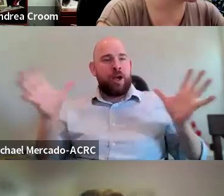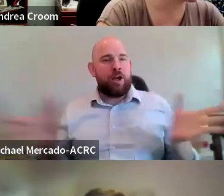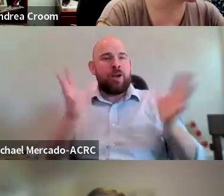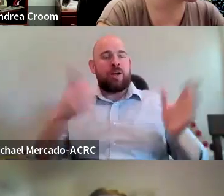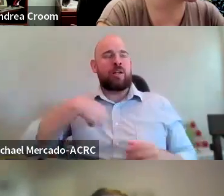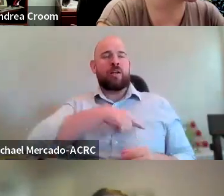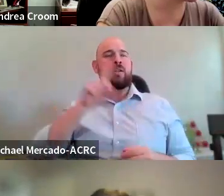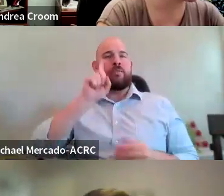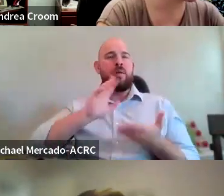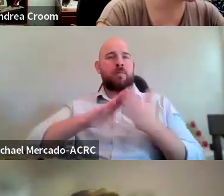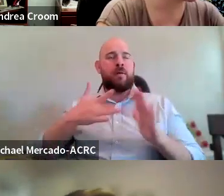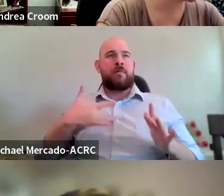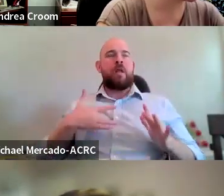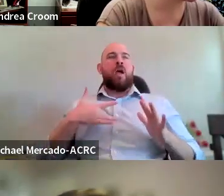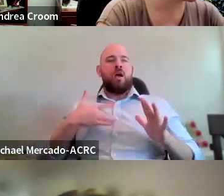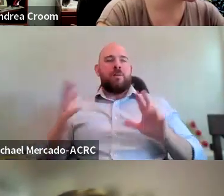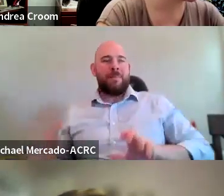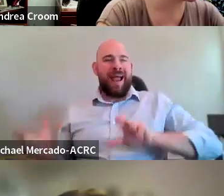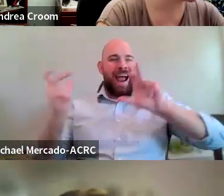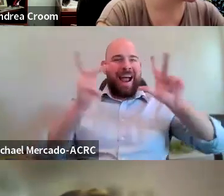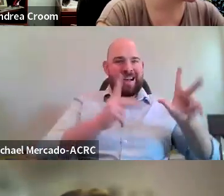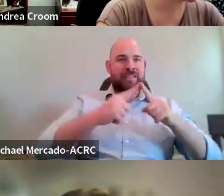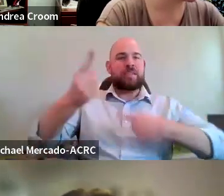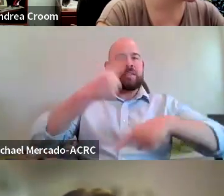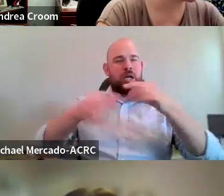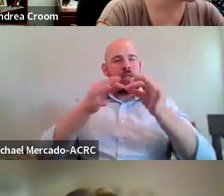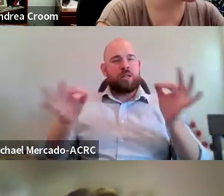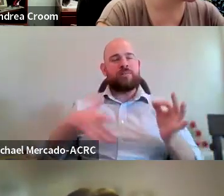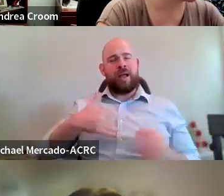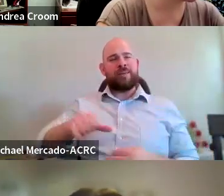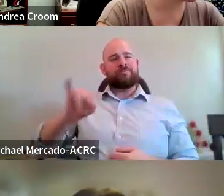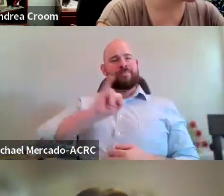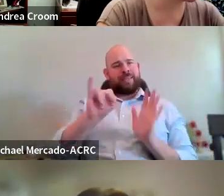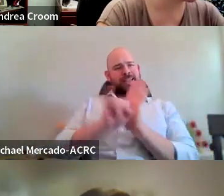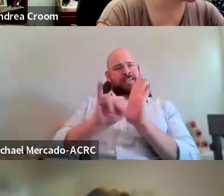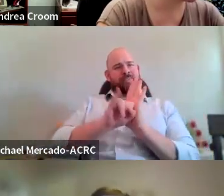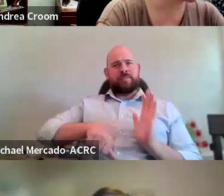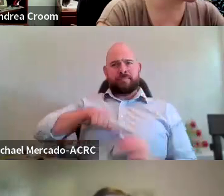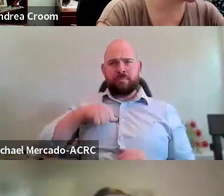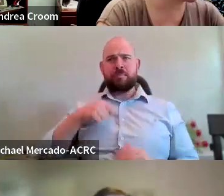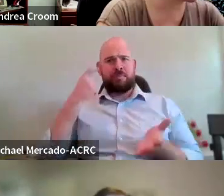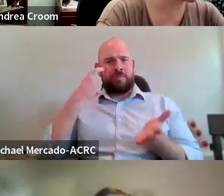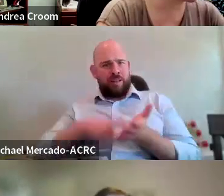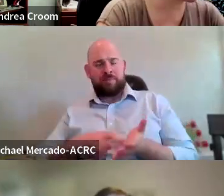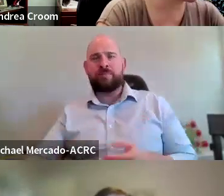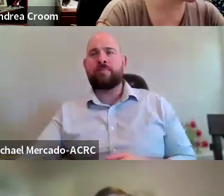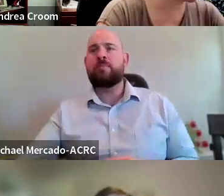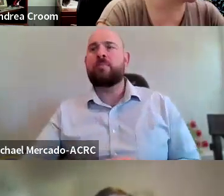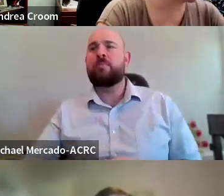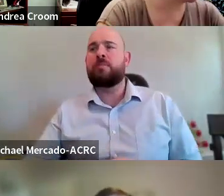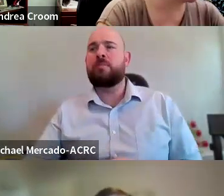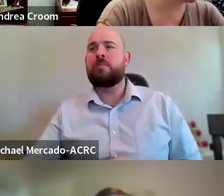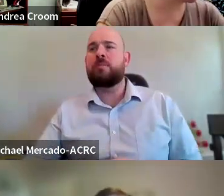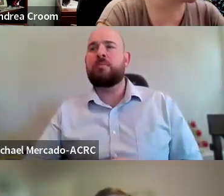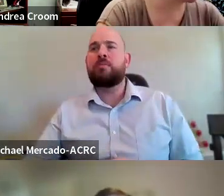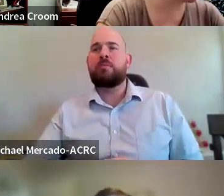and structures just like any other language, and deemed it a fortified language. And that is what brought sign language back to America. And it allowed deaf individuals to